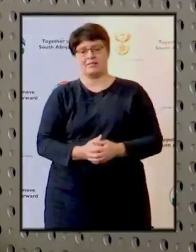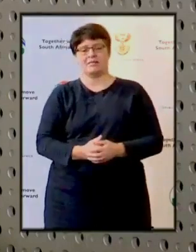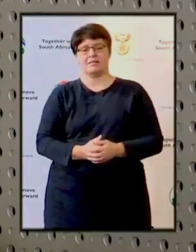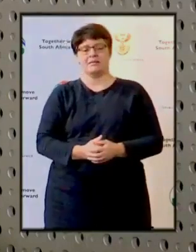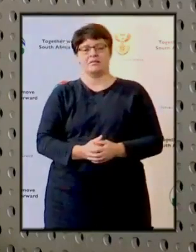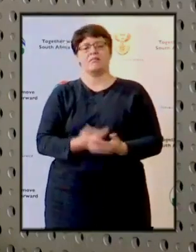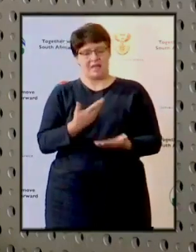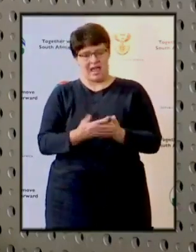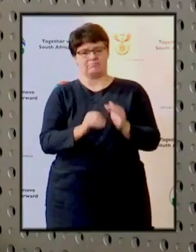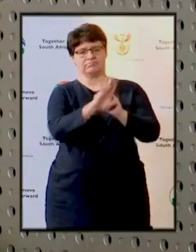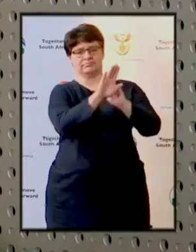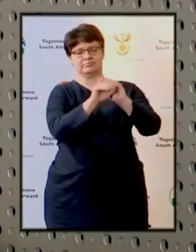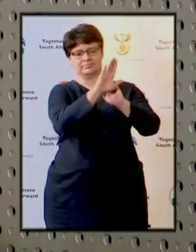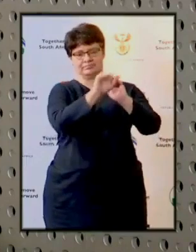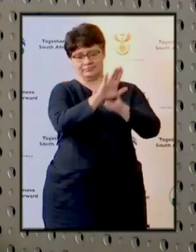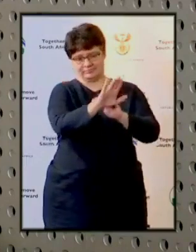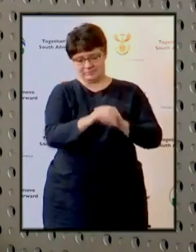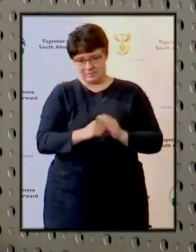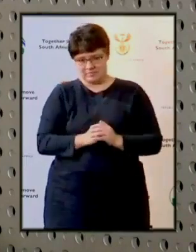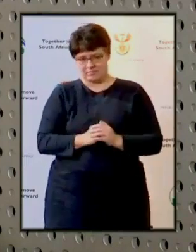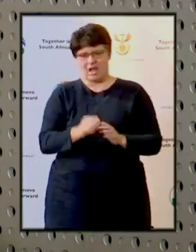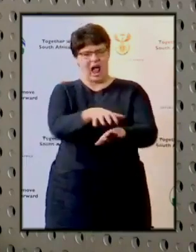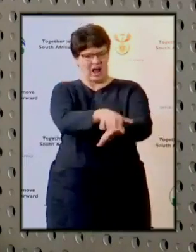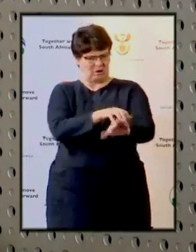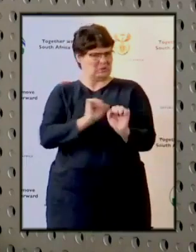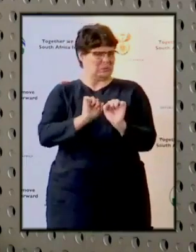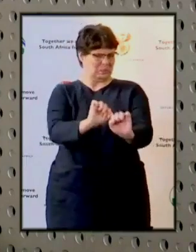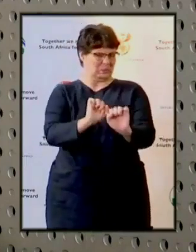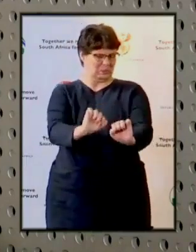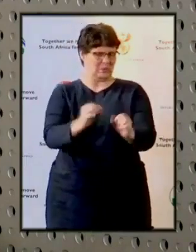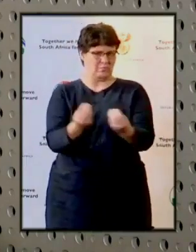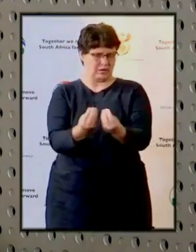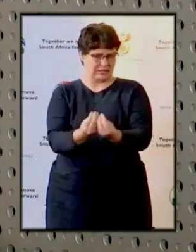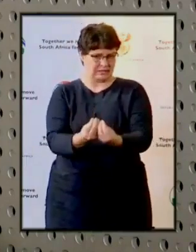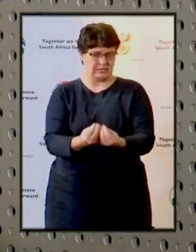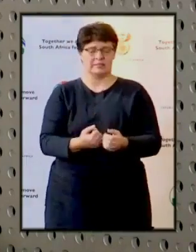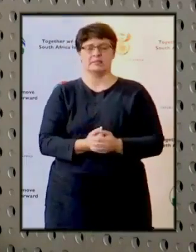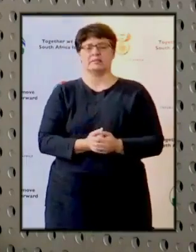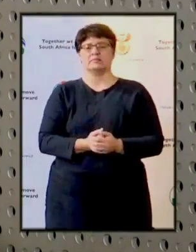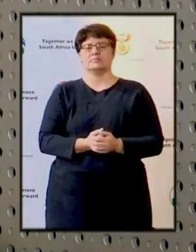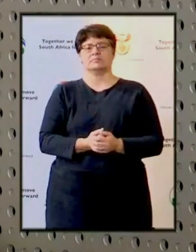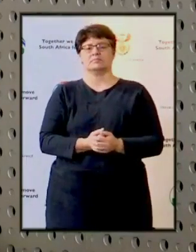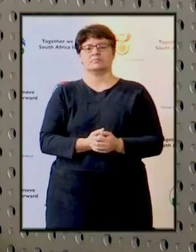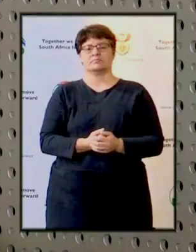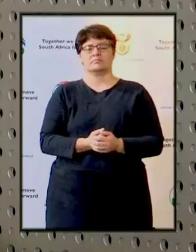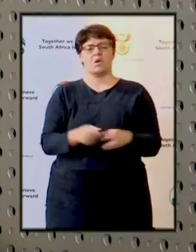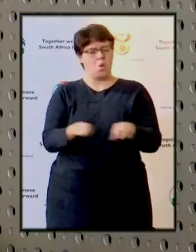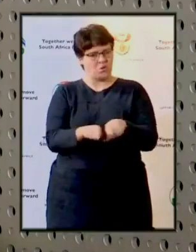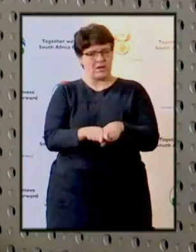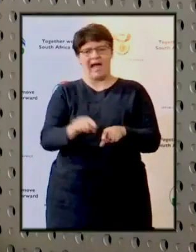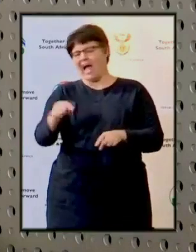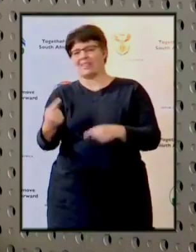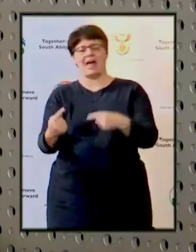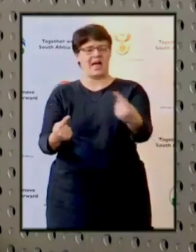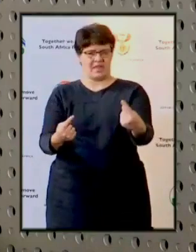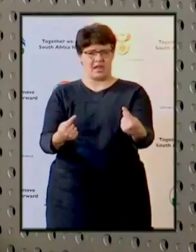for export, agricultural products, and also other things that